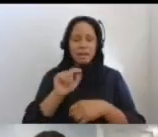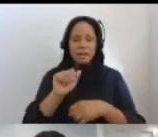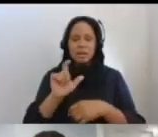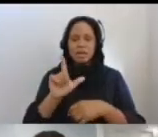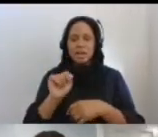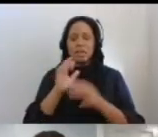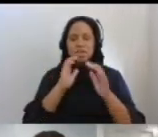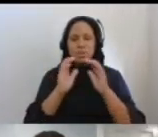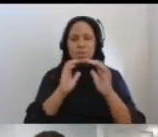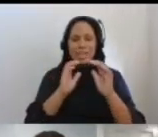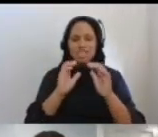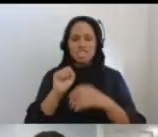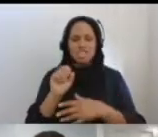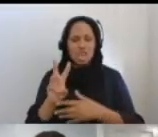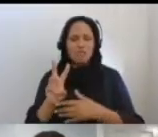whatever software